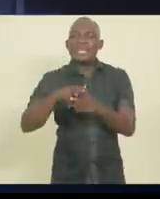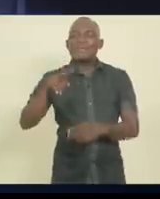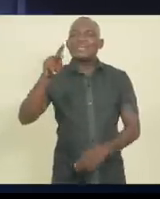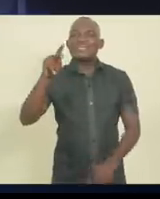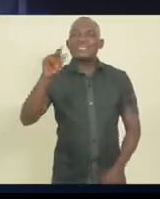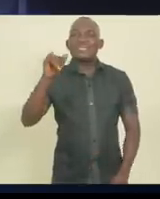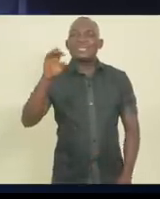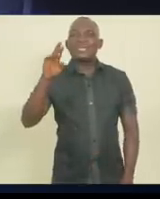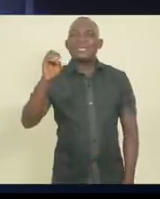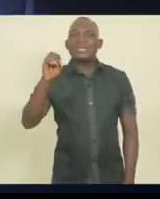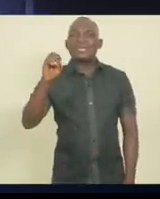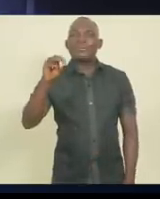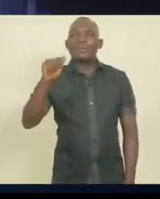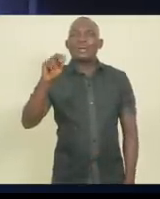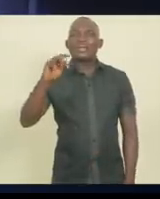Thank you.